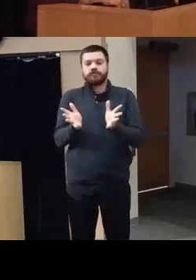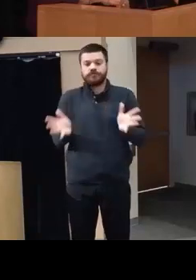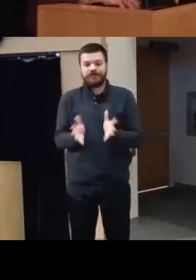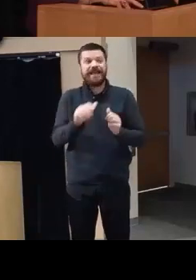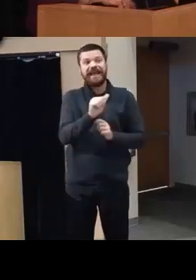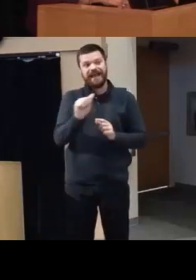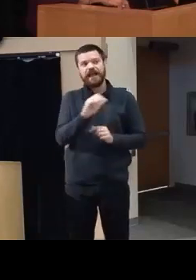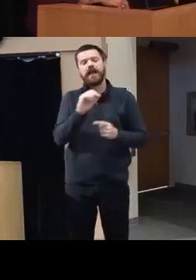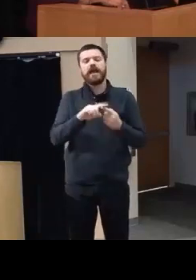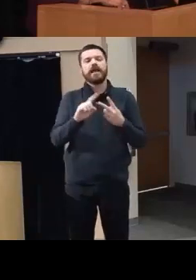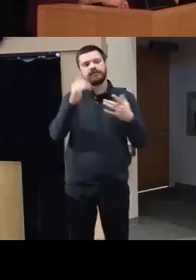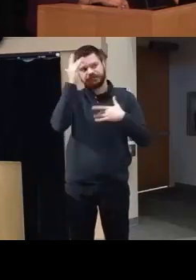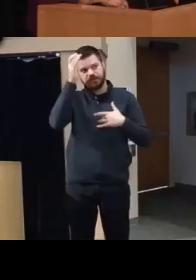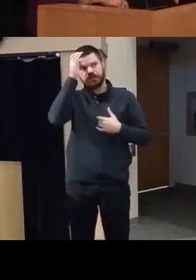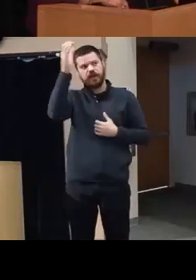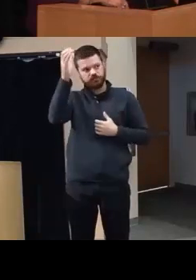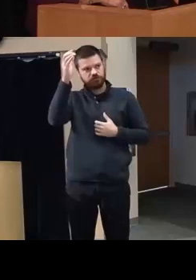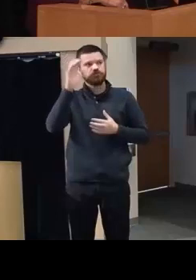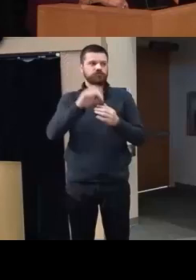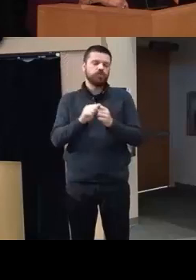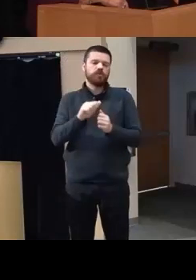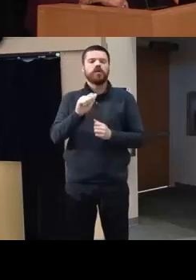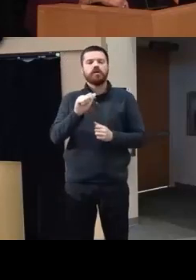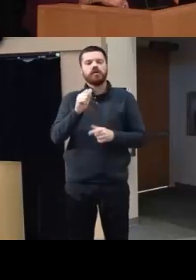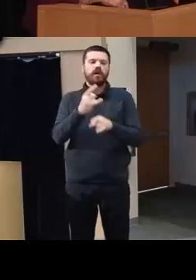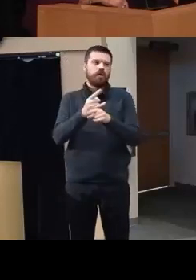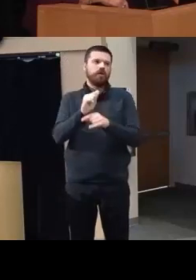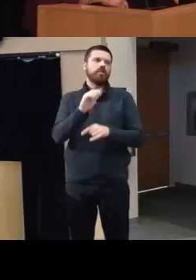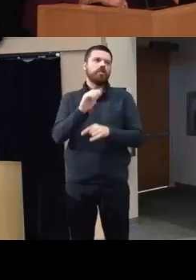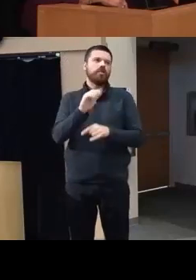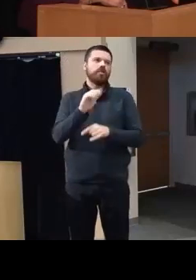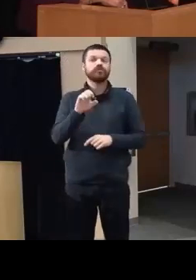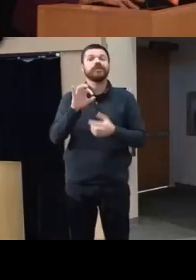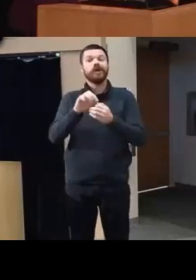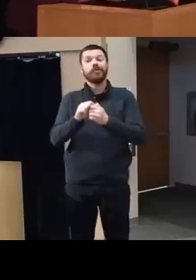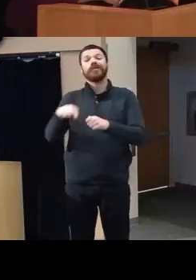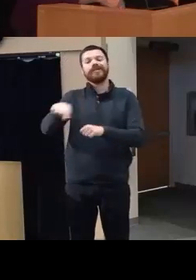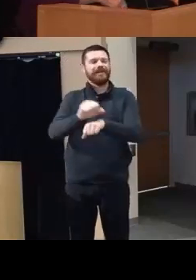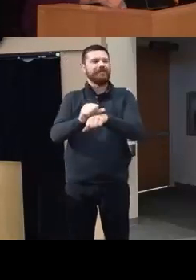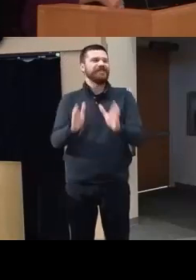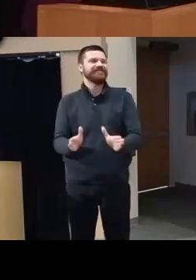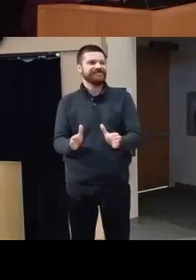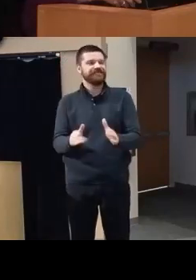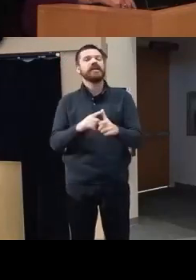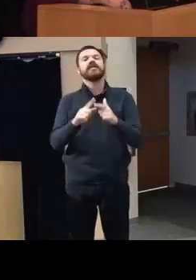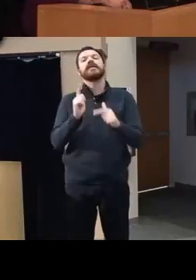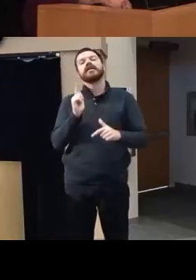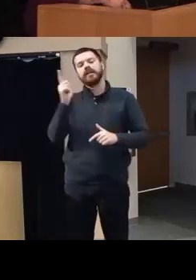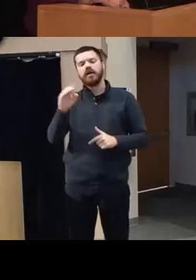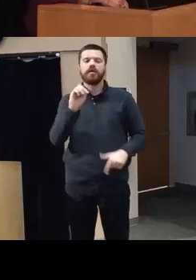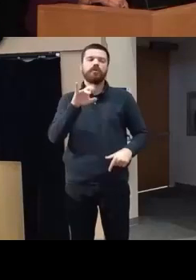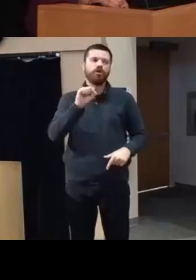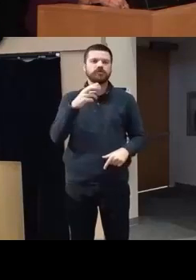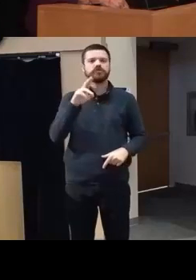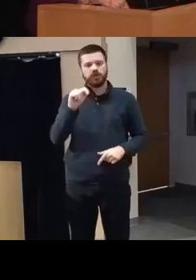AA and disease concept of alcohol use disorder in his work with Kodak employees. And later on, of course, he had Norris Clinic